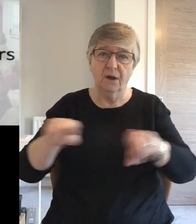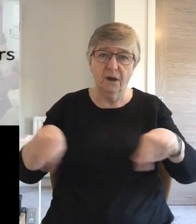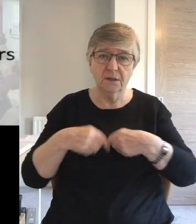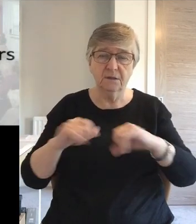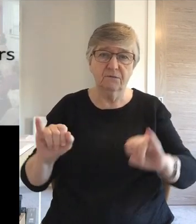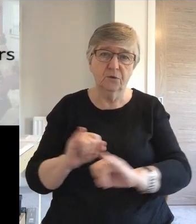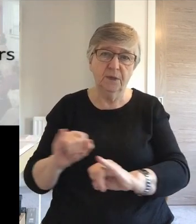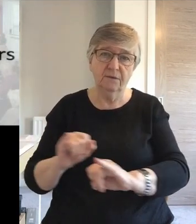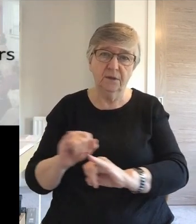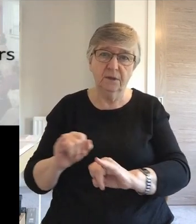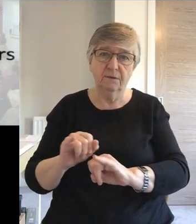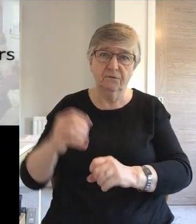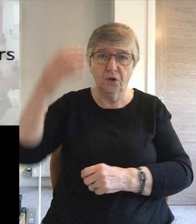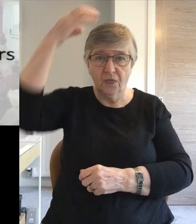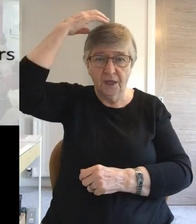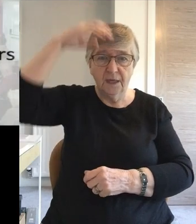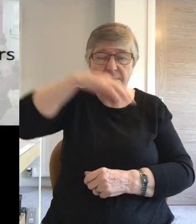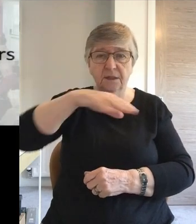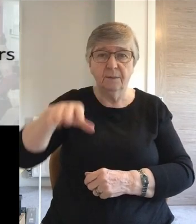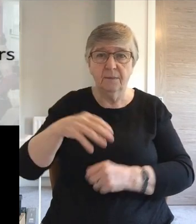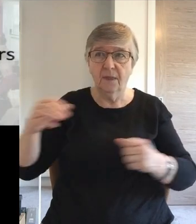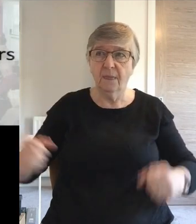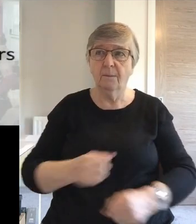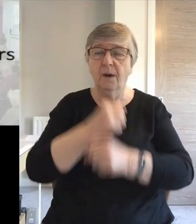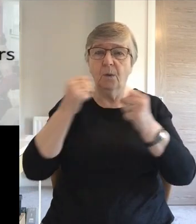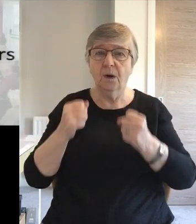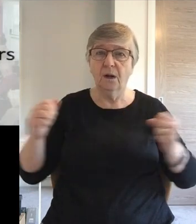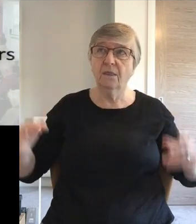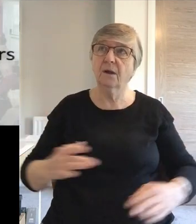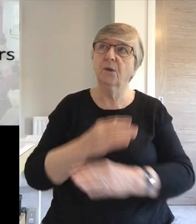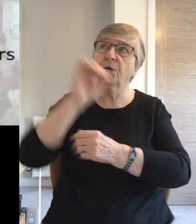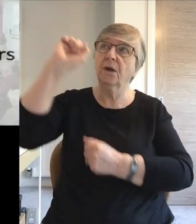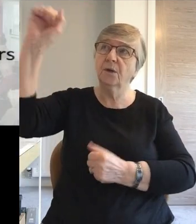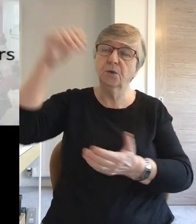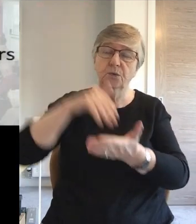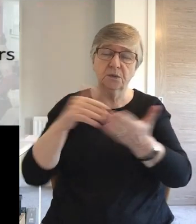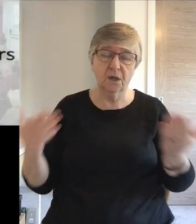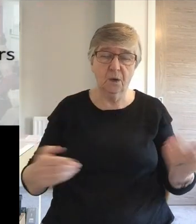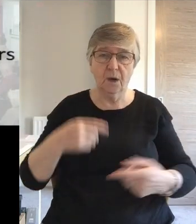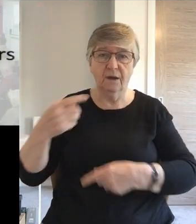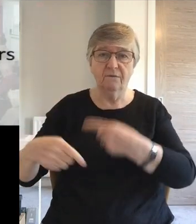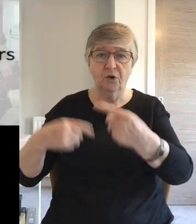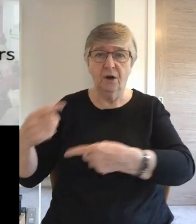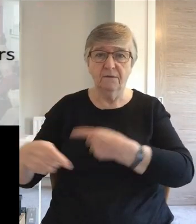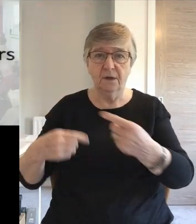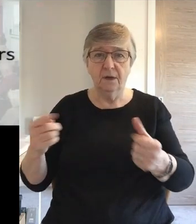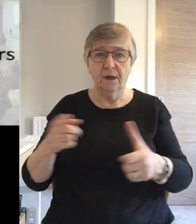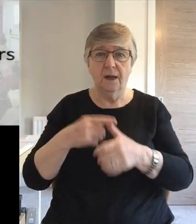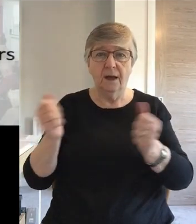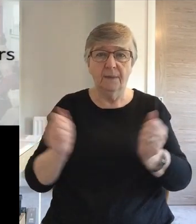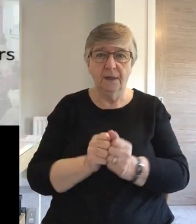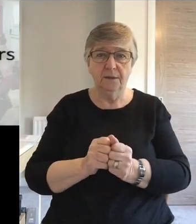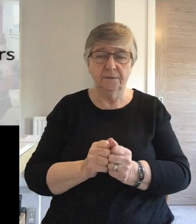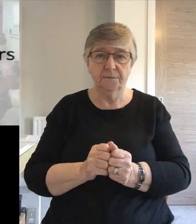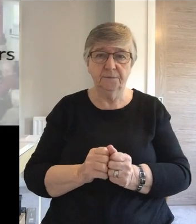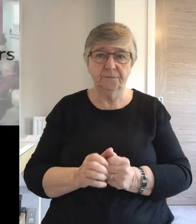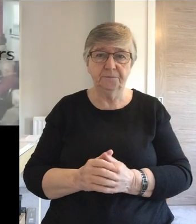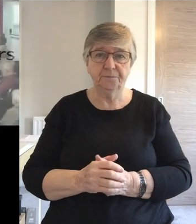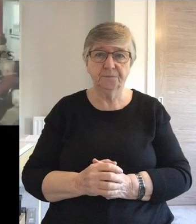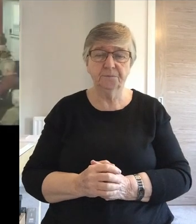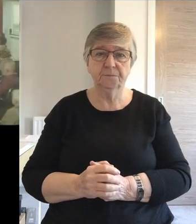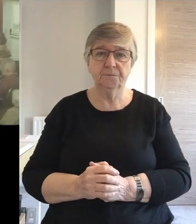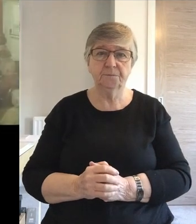us from evil. For the kingdom, the power, and the glory of Jesus, now and forever.